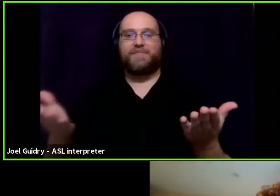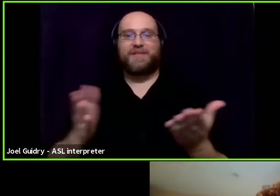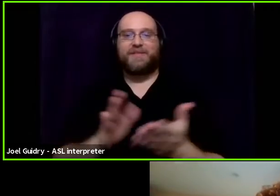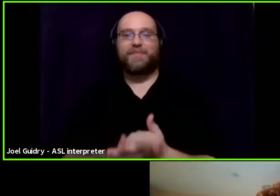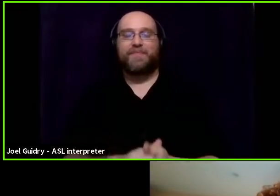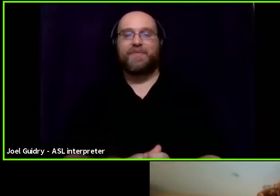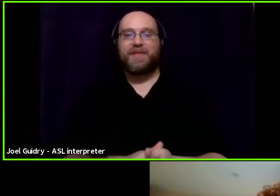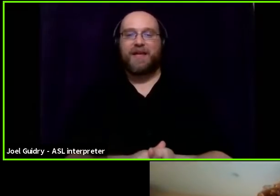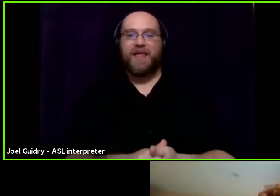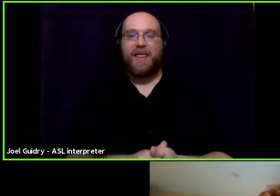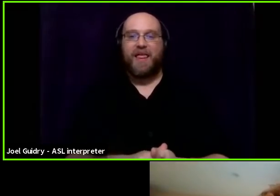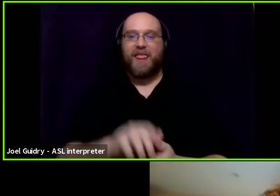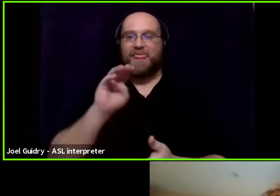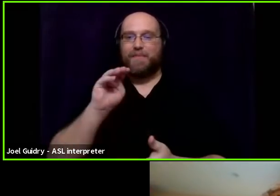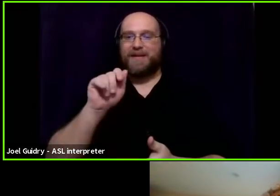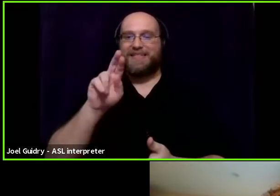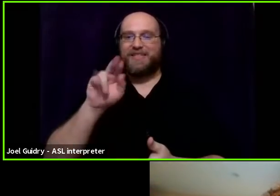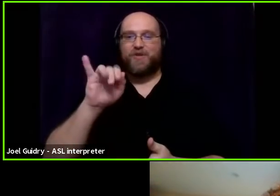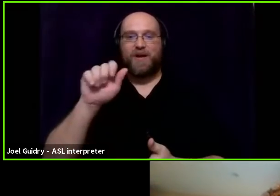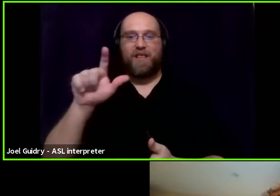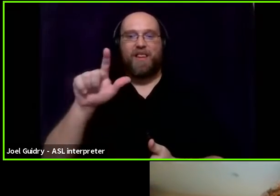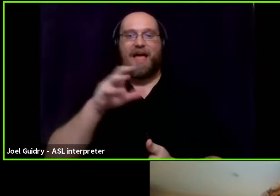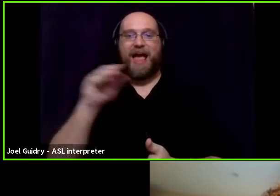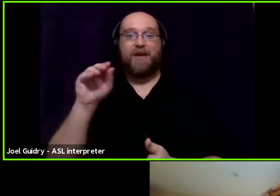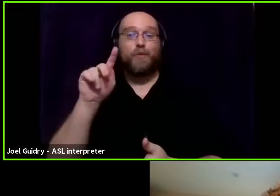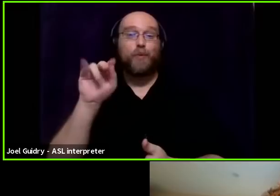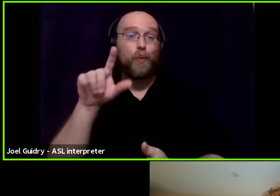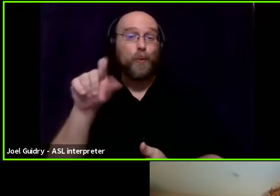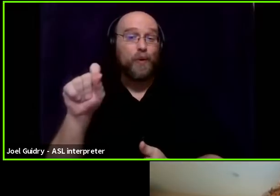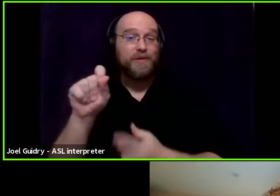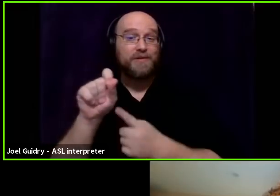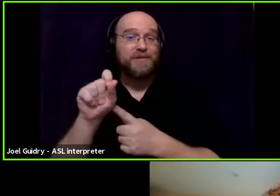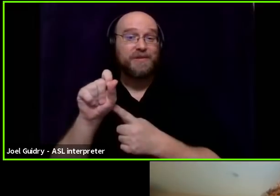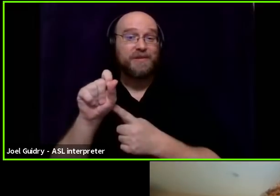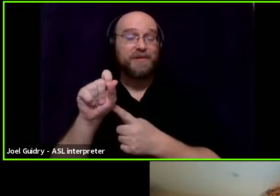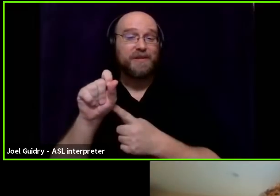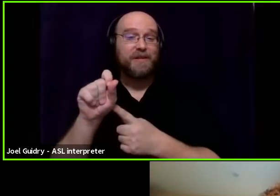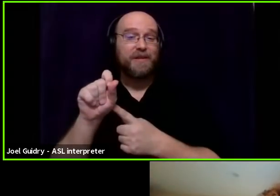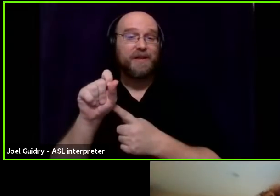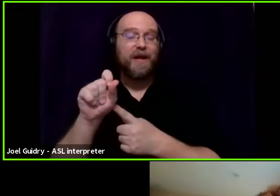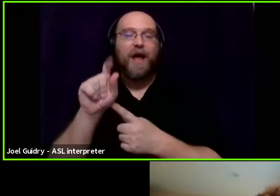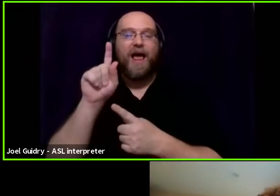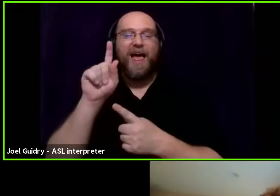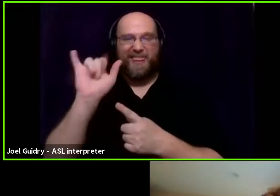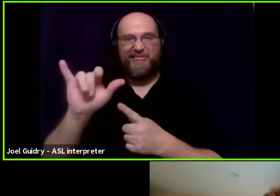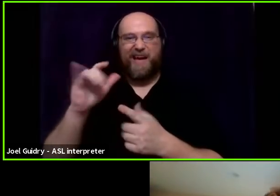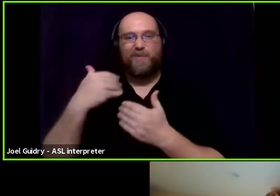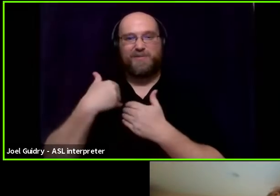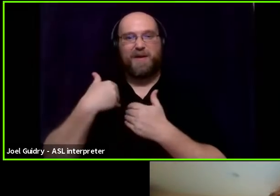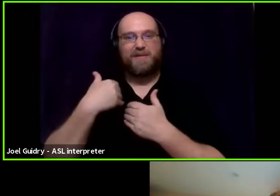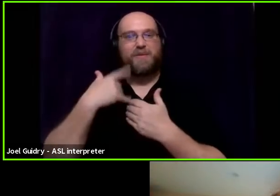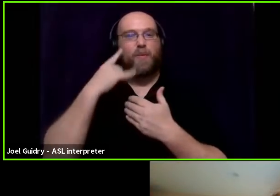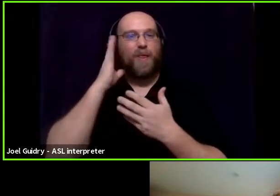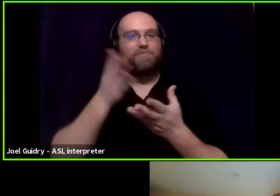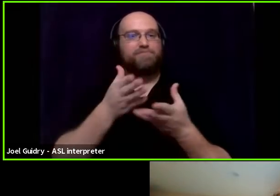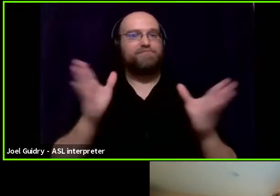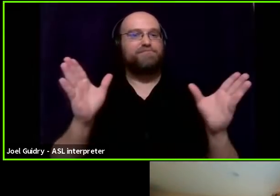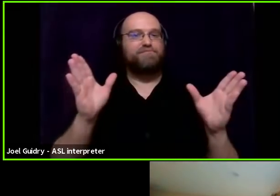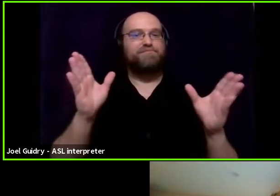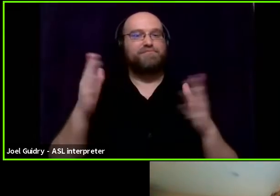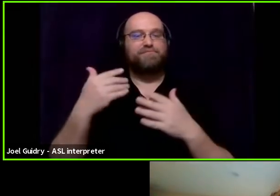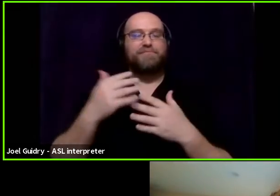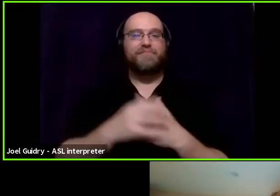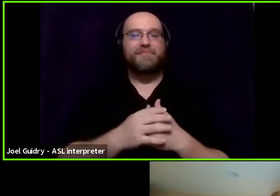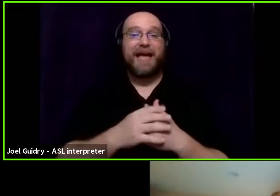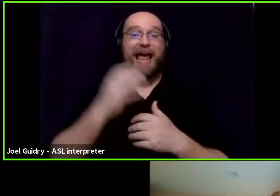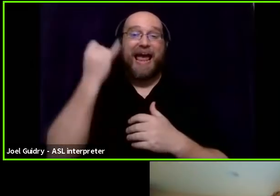make that happen, again, are going to need to be more than likely shared broader, because if we're moving